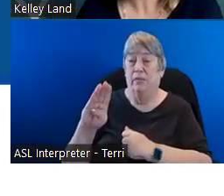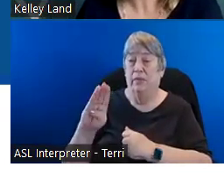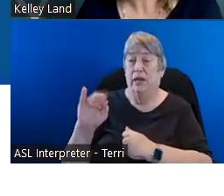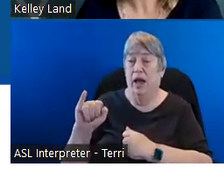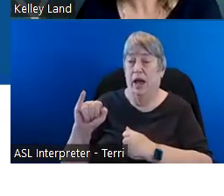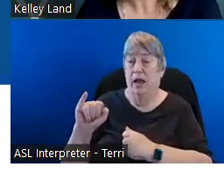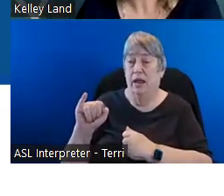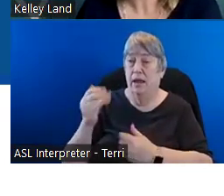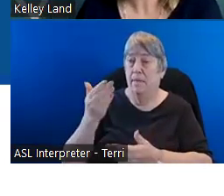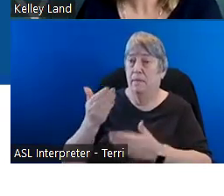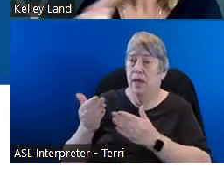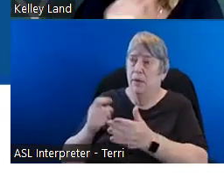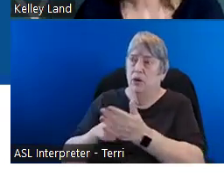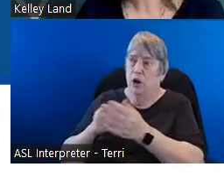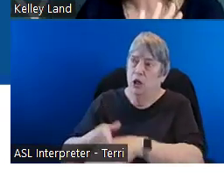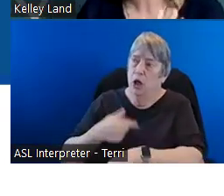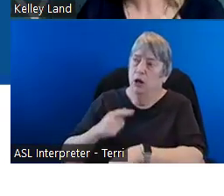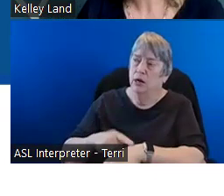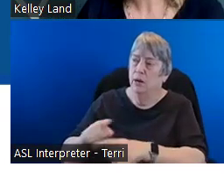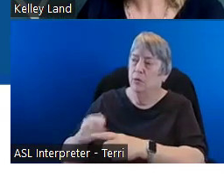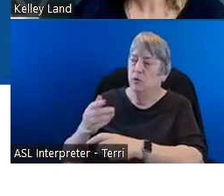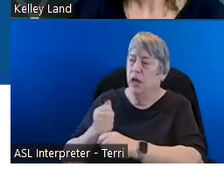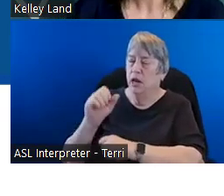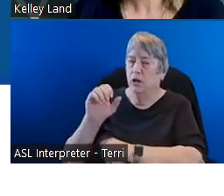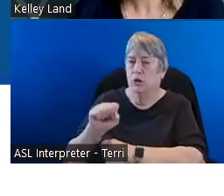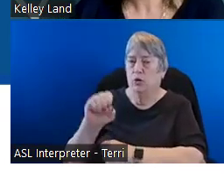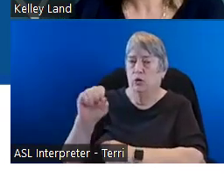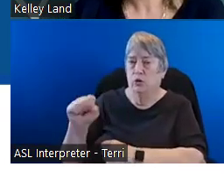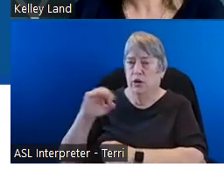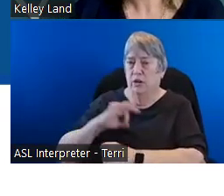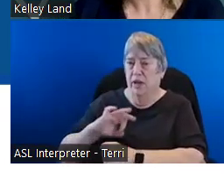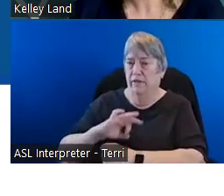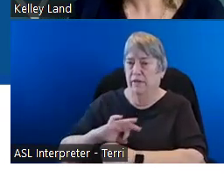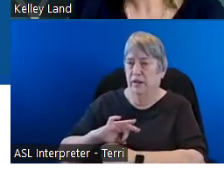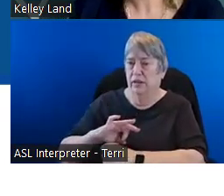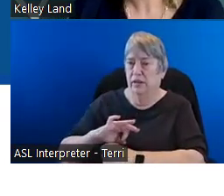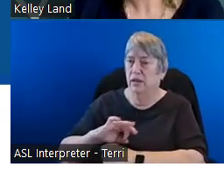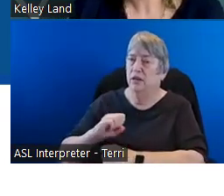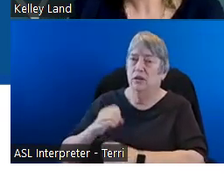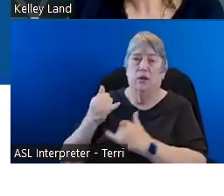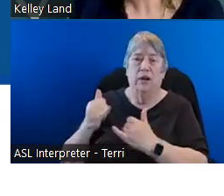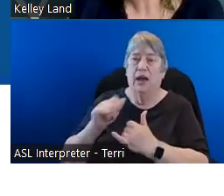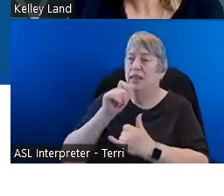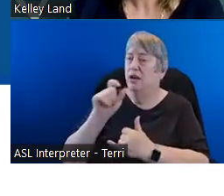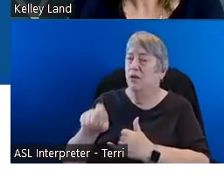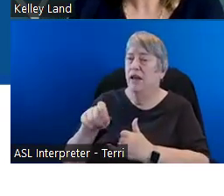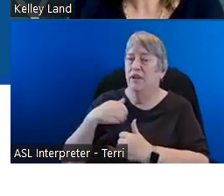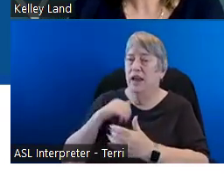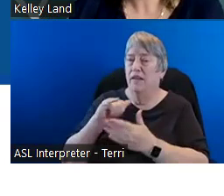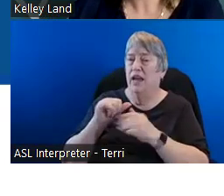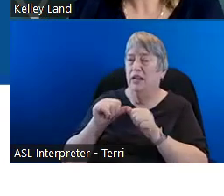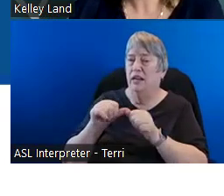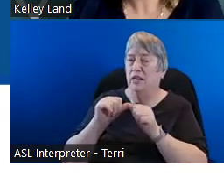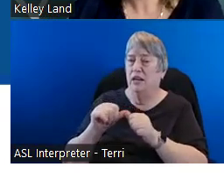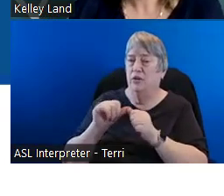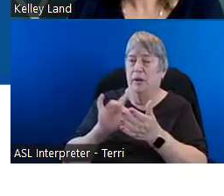on Social Security benefits. They would have this protection to not have that medical continuing disability review as they're